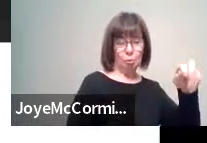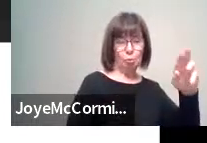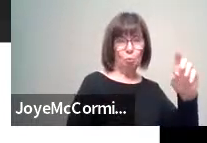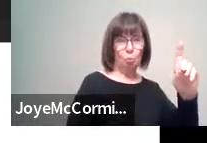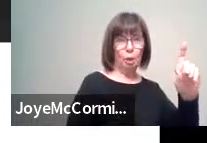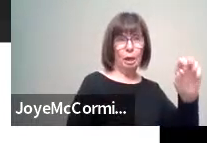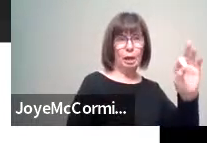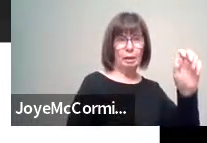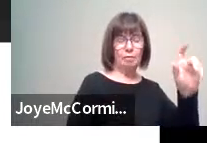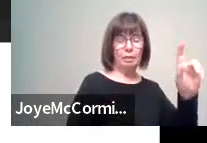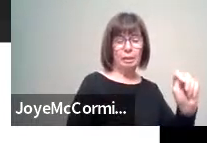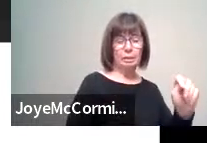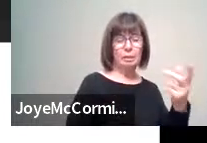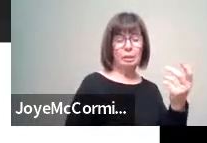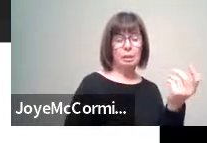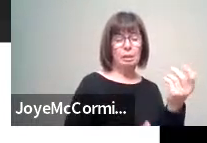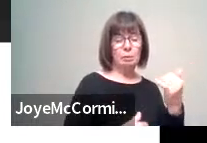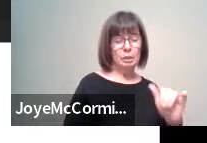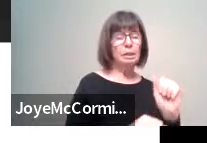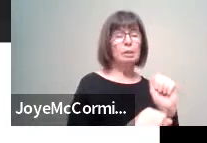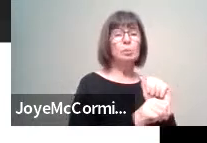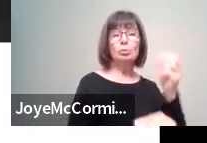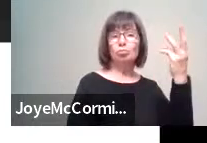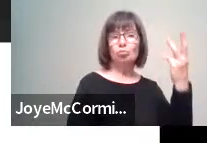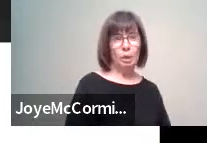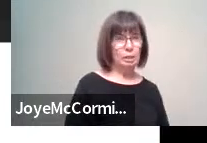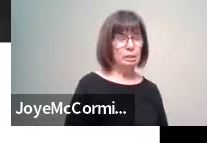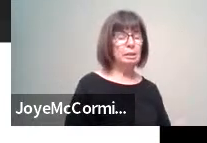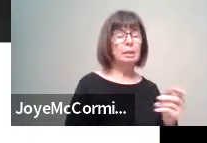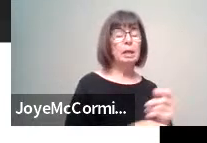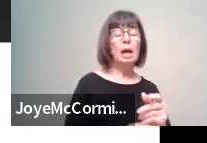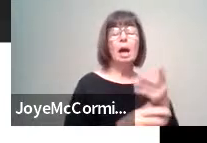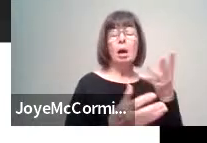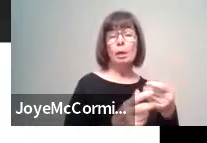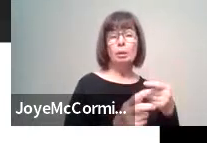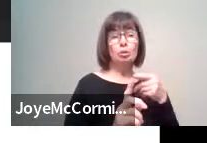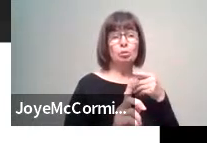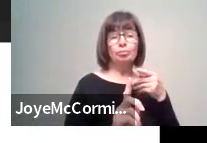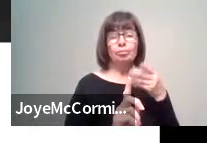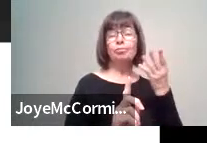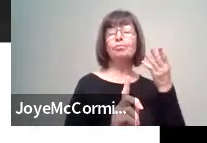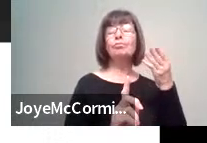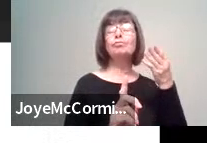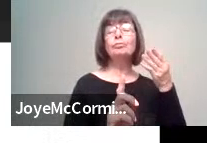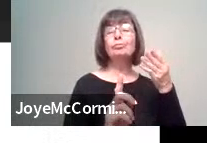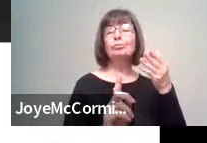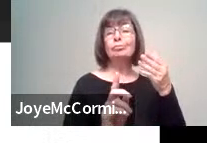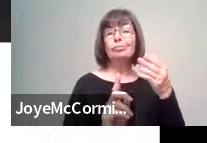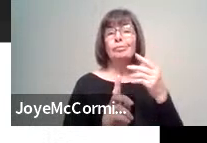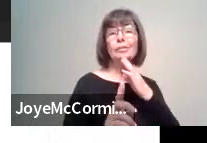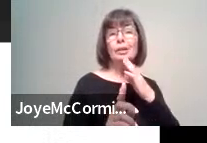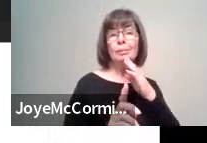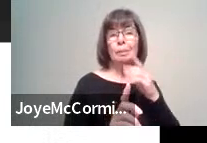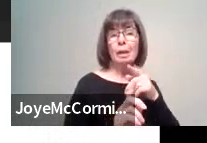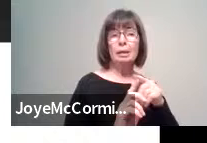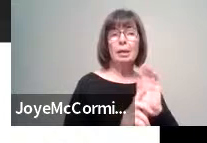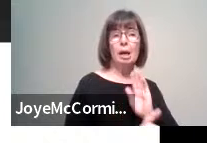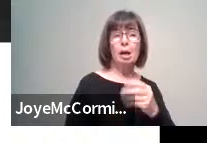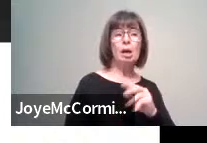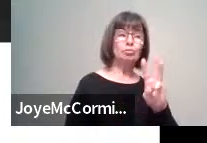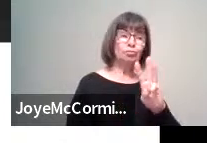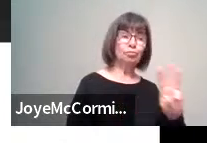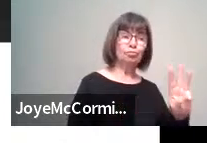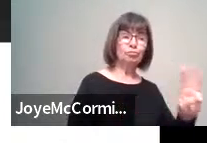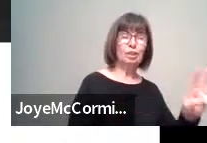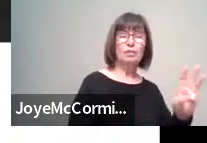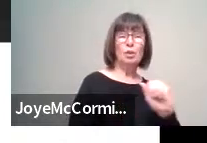to point to our website. It's on the next slide for all the updated